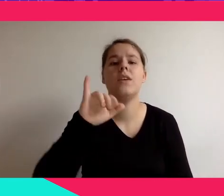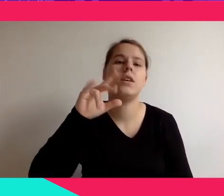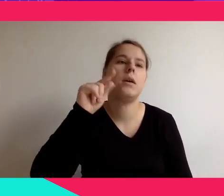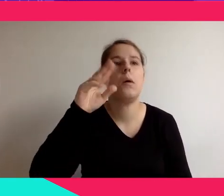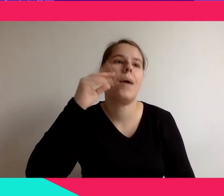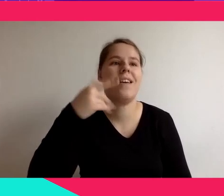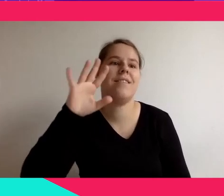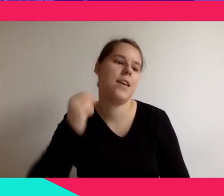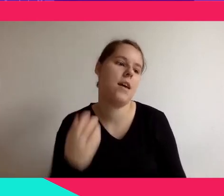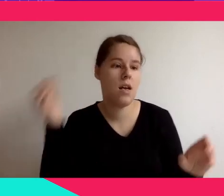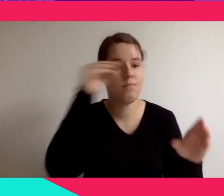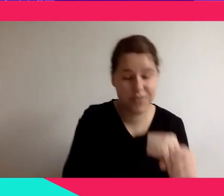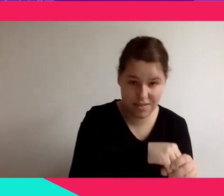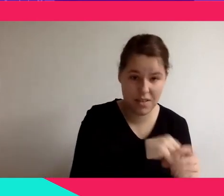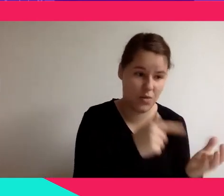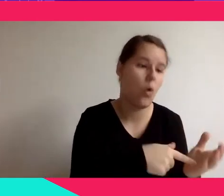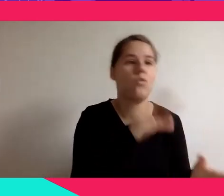strong community of